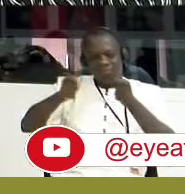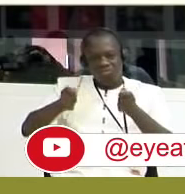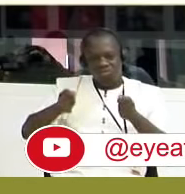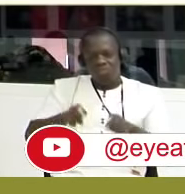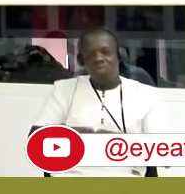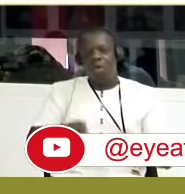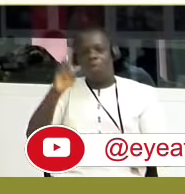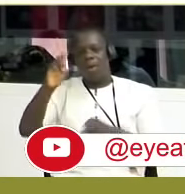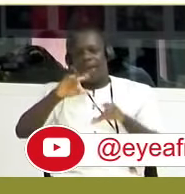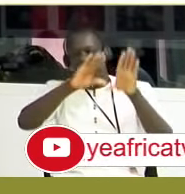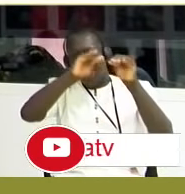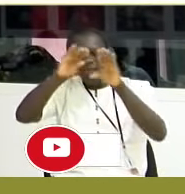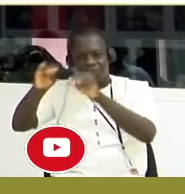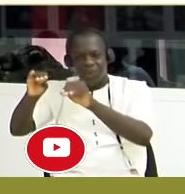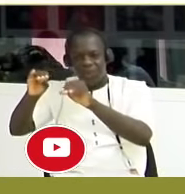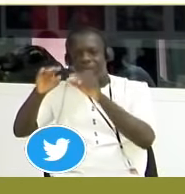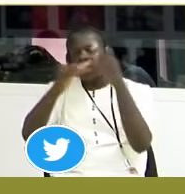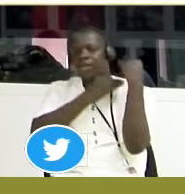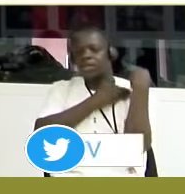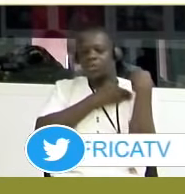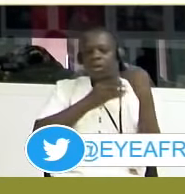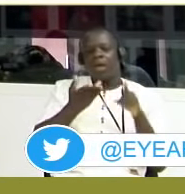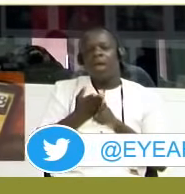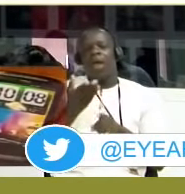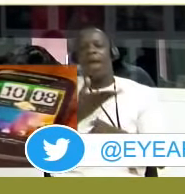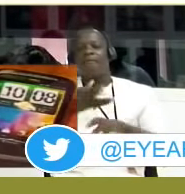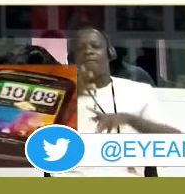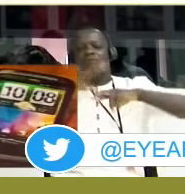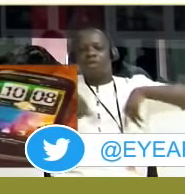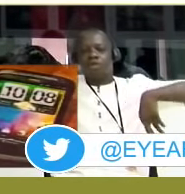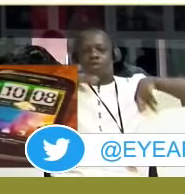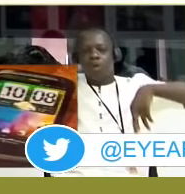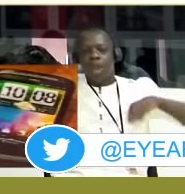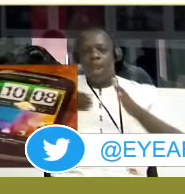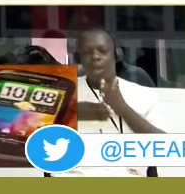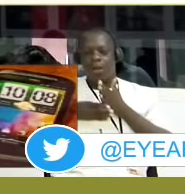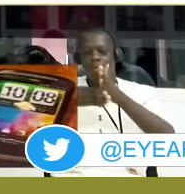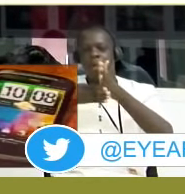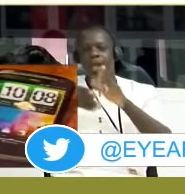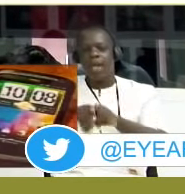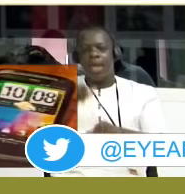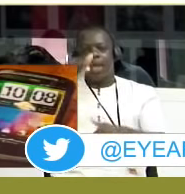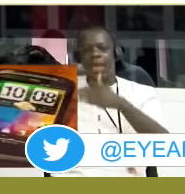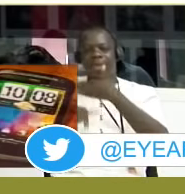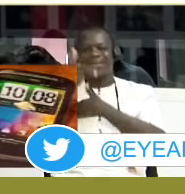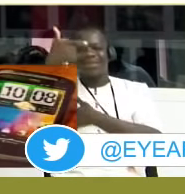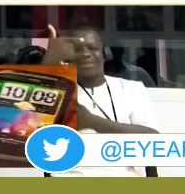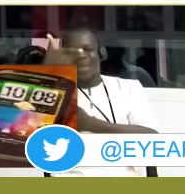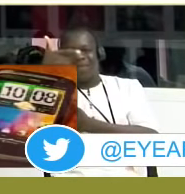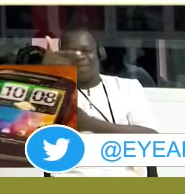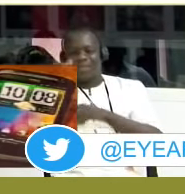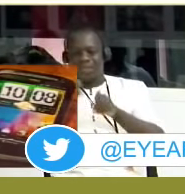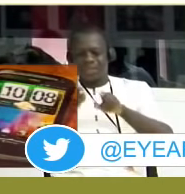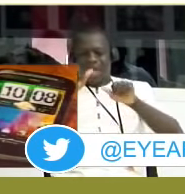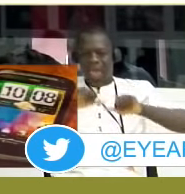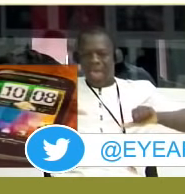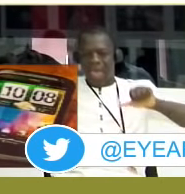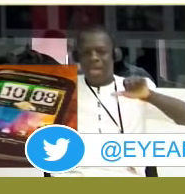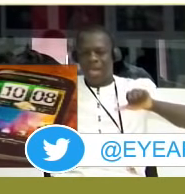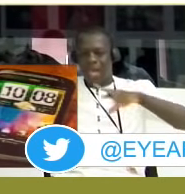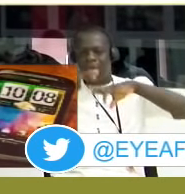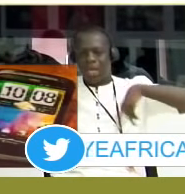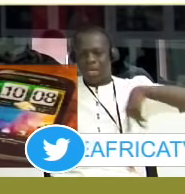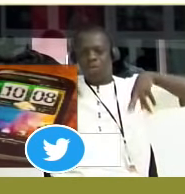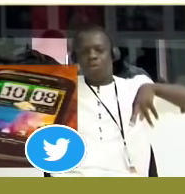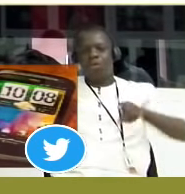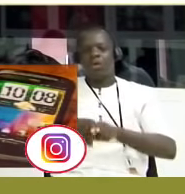then you have the divisional commanders in the seven administrative areas. Under them you have